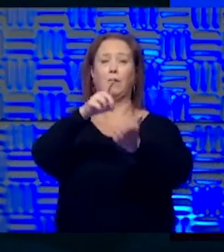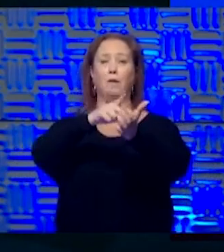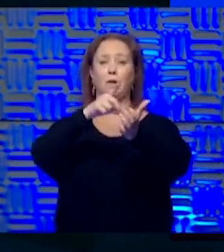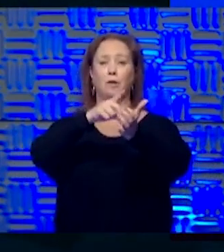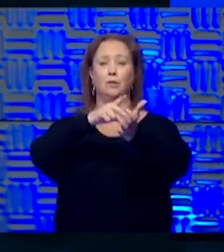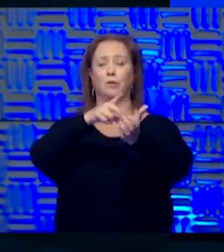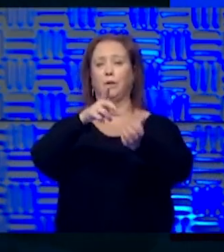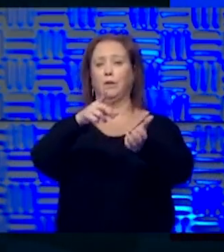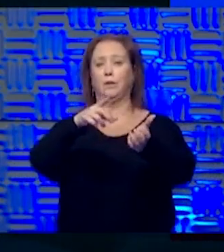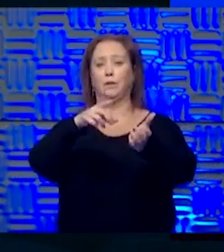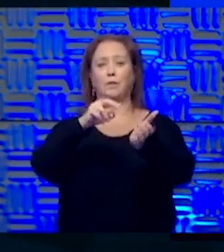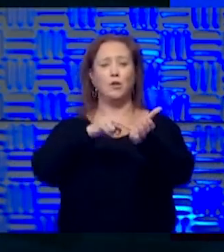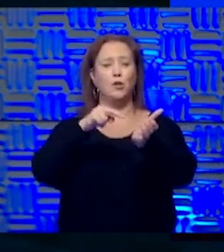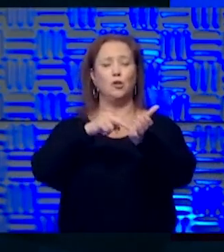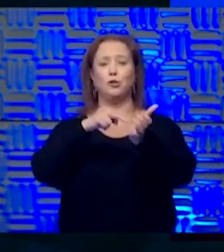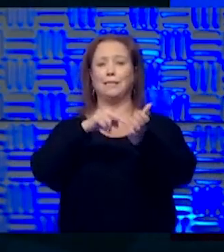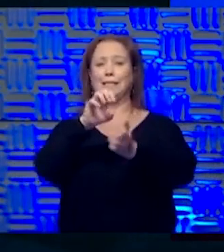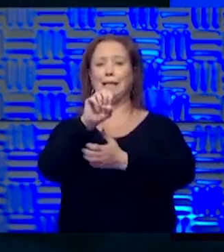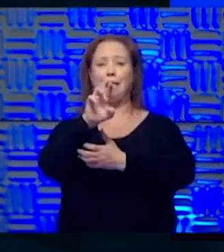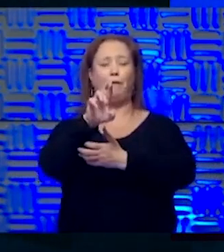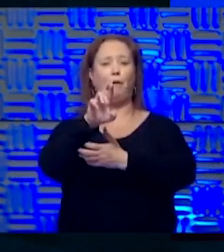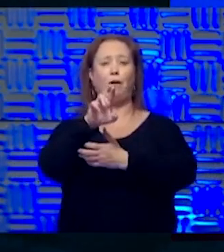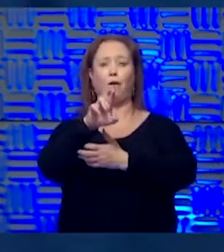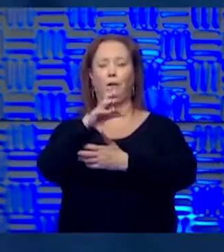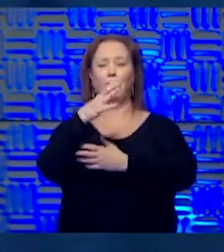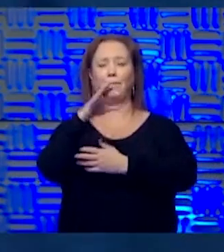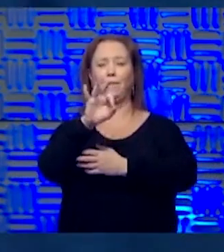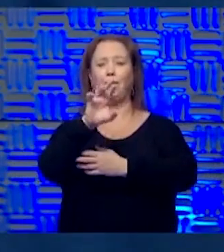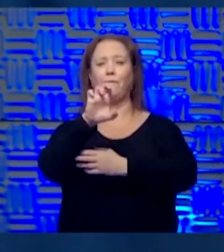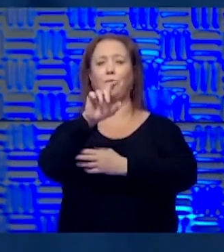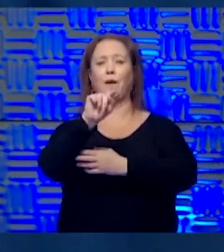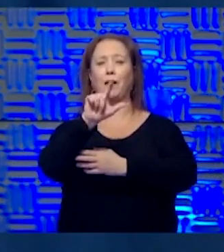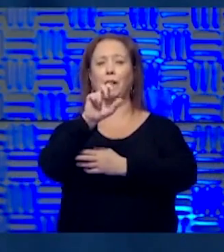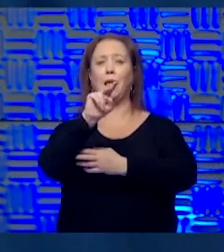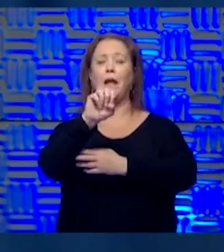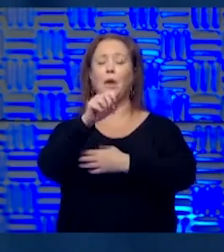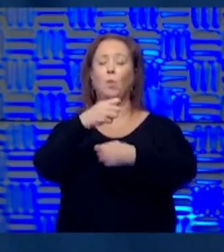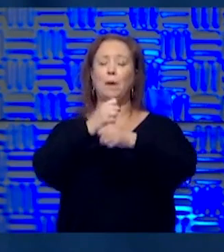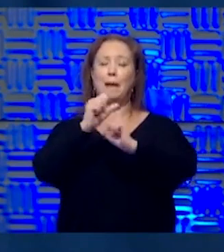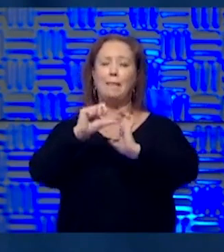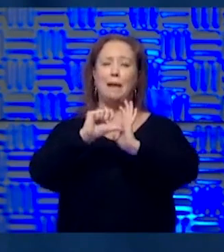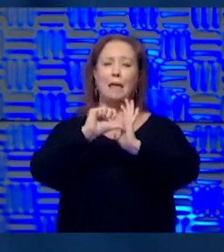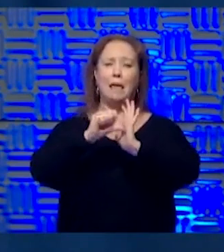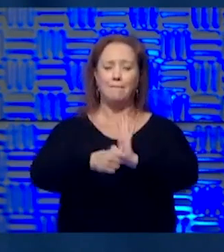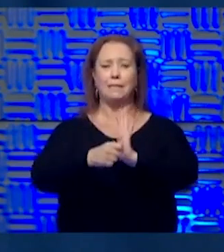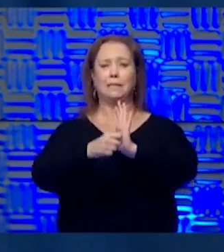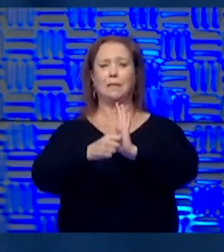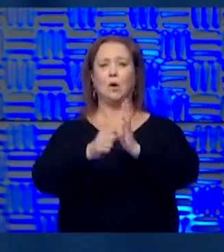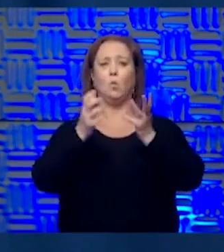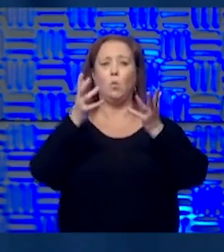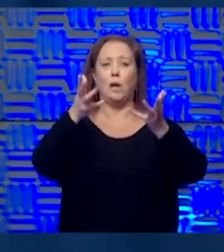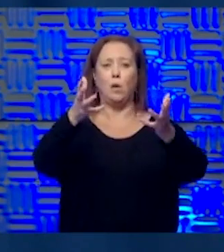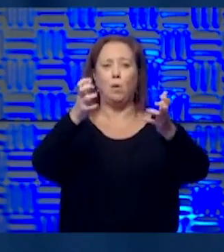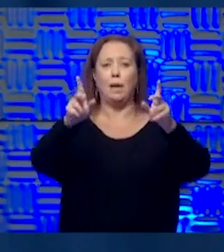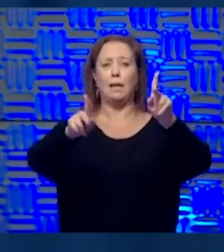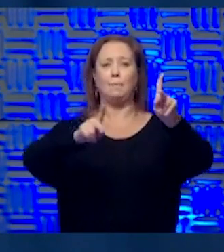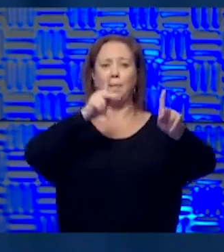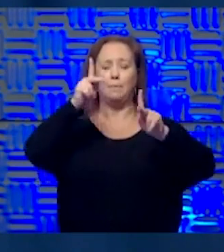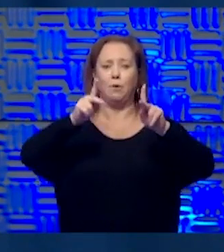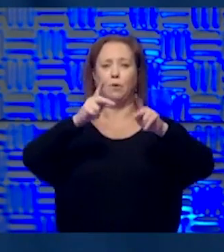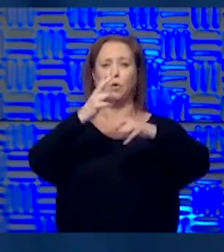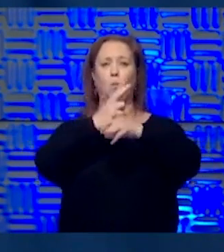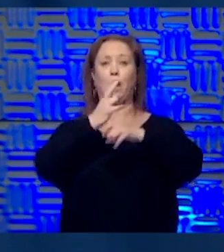it's the physicians, the nurses in the ER or on the front line, we always made that distinction that certainly we wanted people to wear